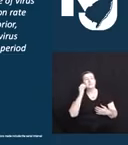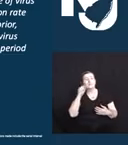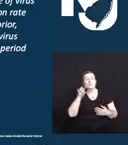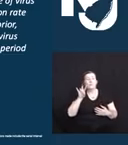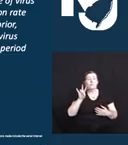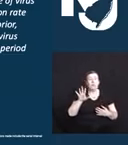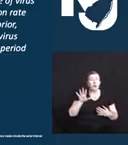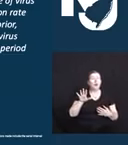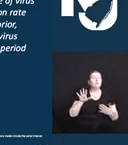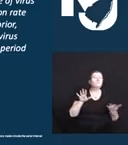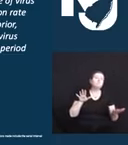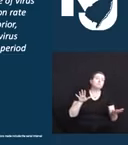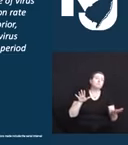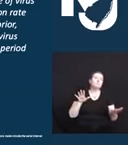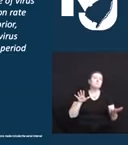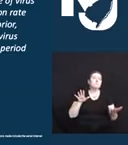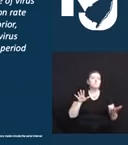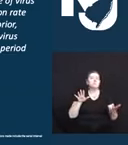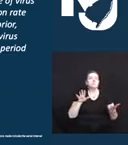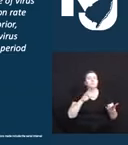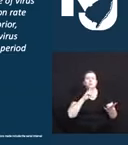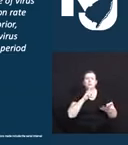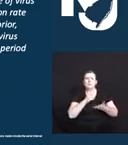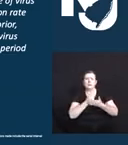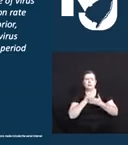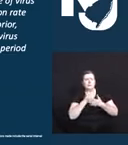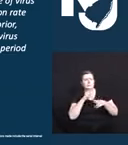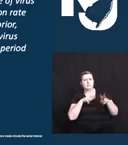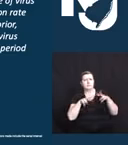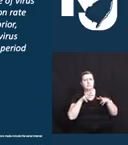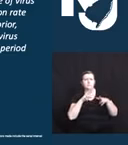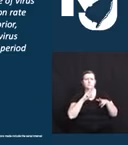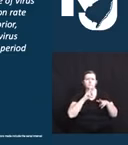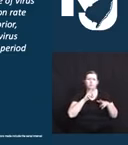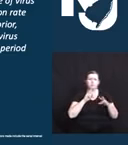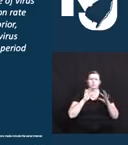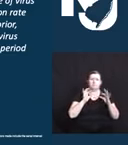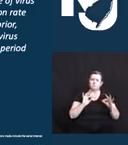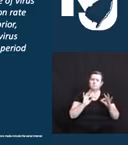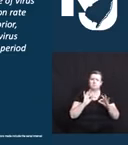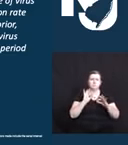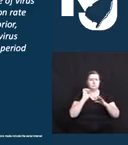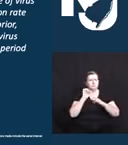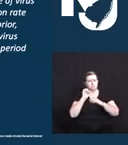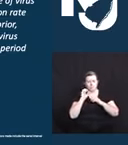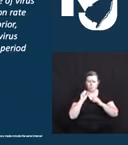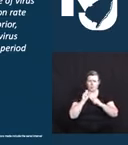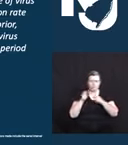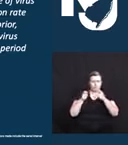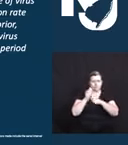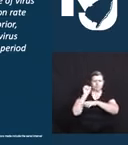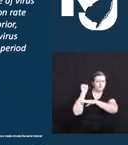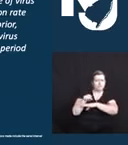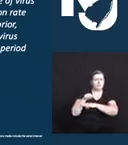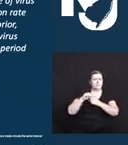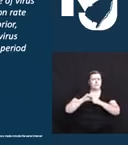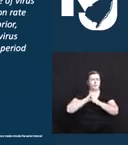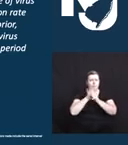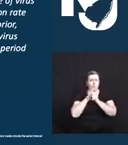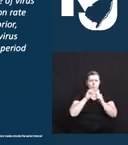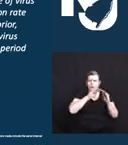have done so far to crush the curves, and that all that you've been doing has been working, and that we need you to keep at